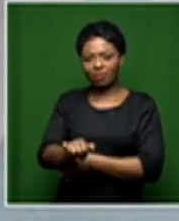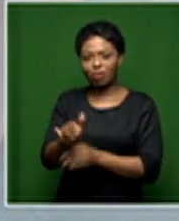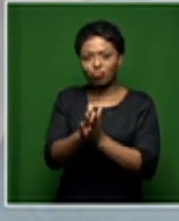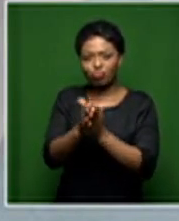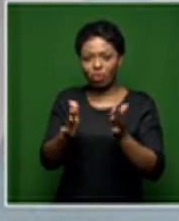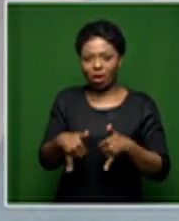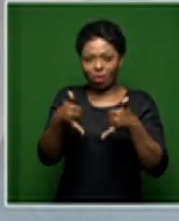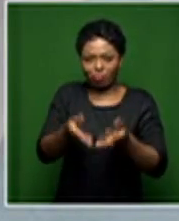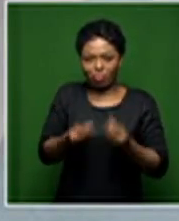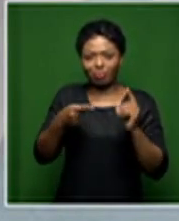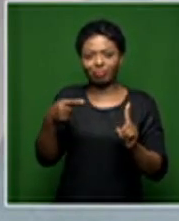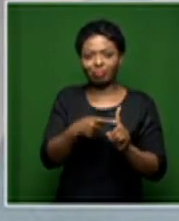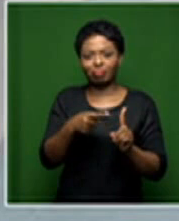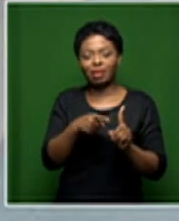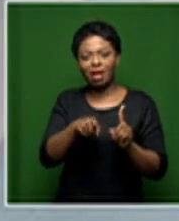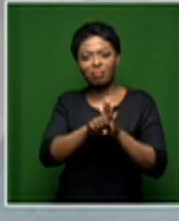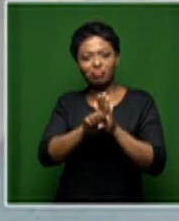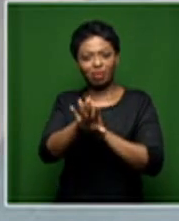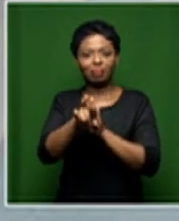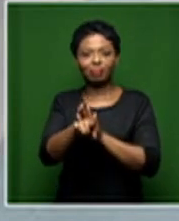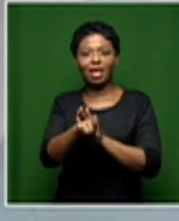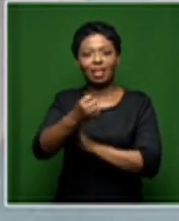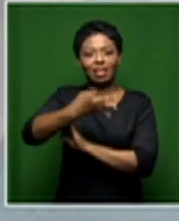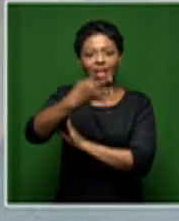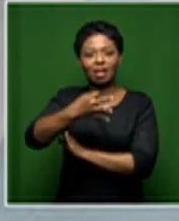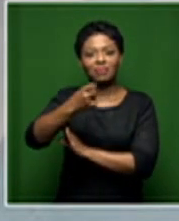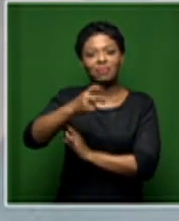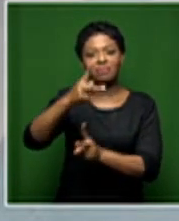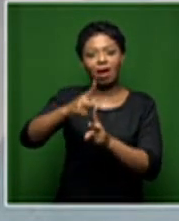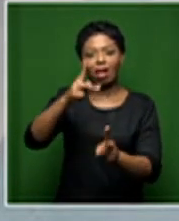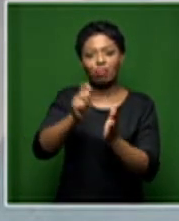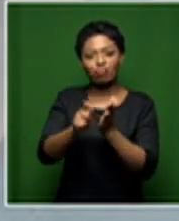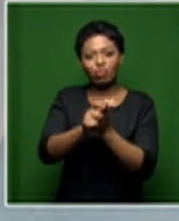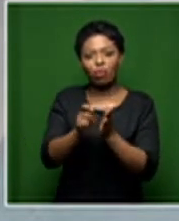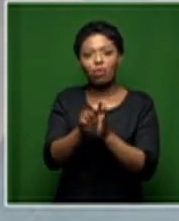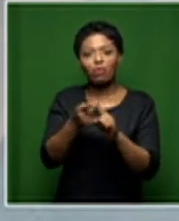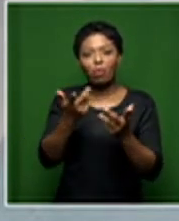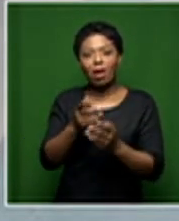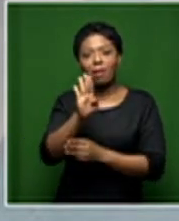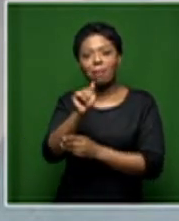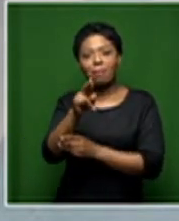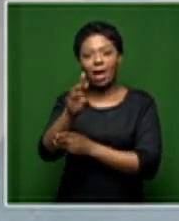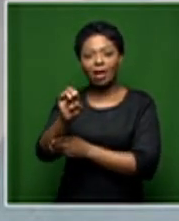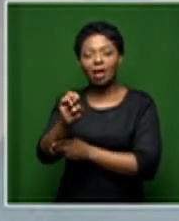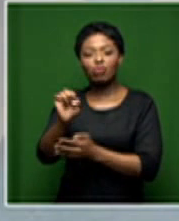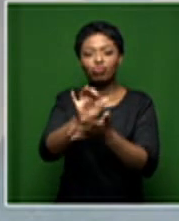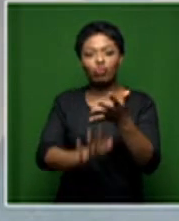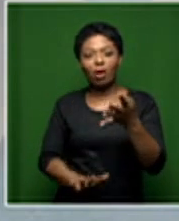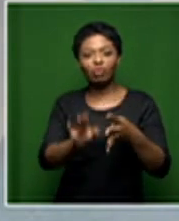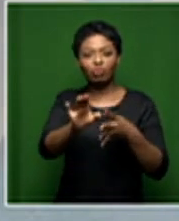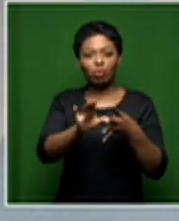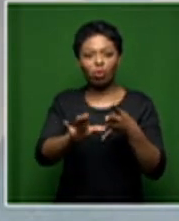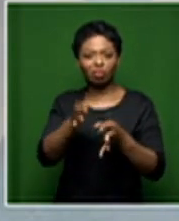Phamotse officially released her much-anticipated third and final book from her Bear trilogy, Bear 3 Ego.